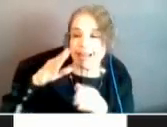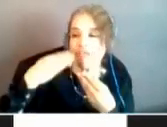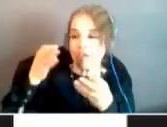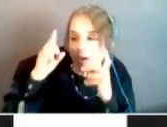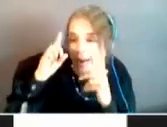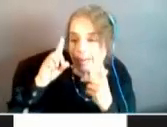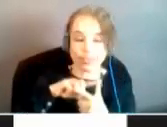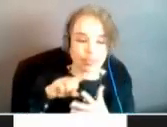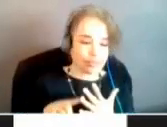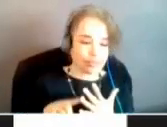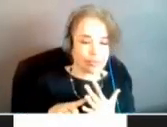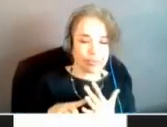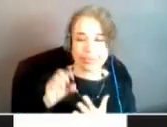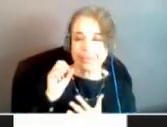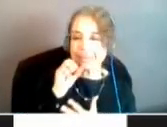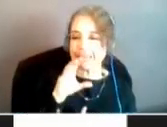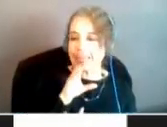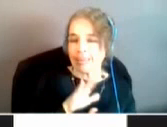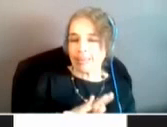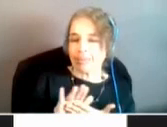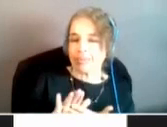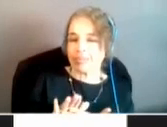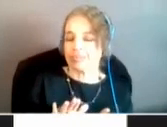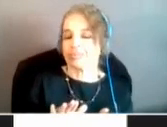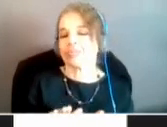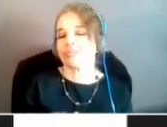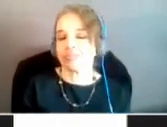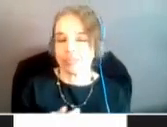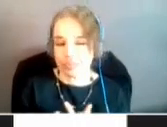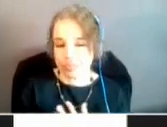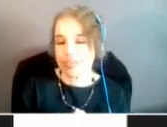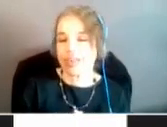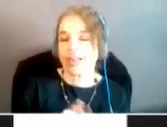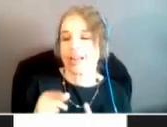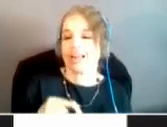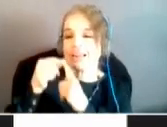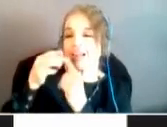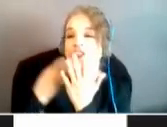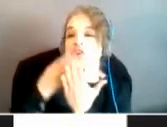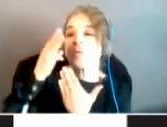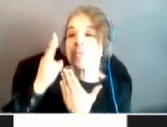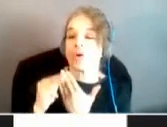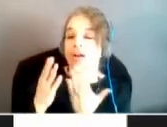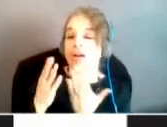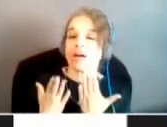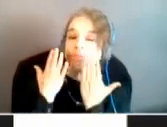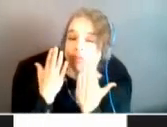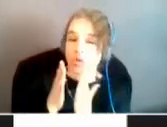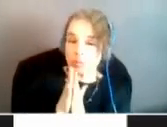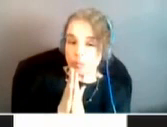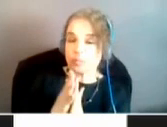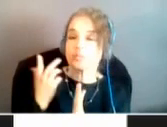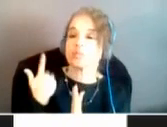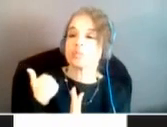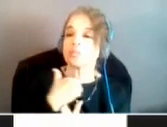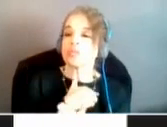So our seniors can call in and participate in the programming that they're offering. We also